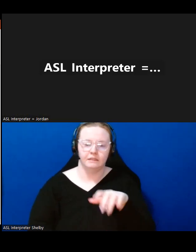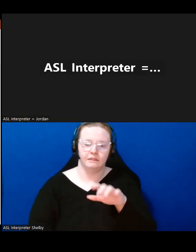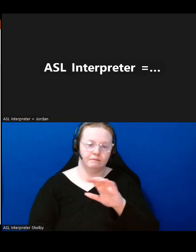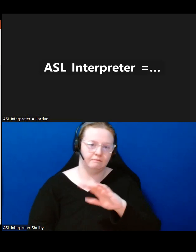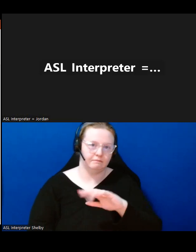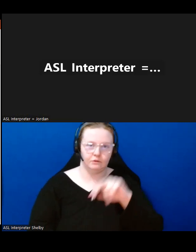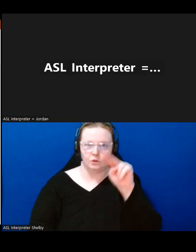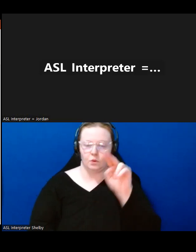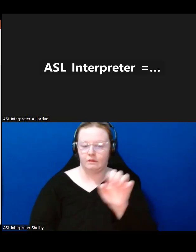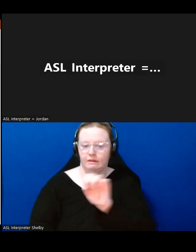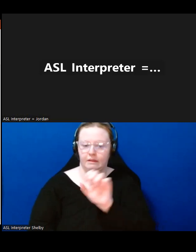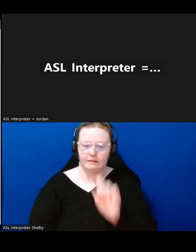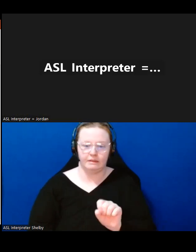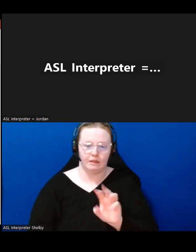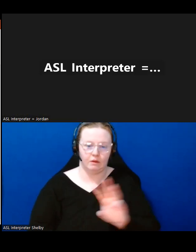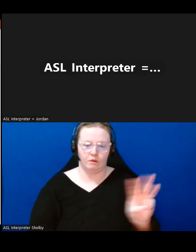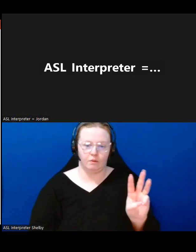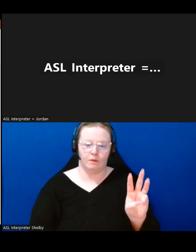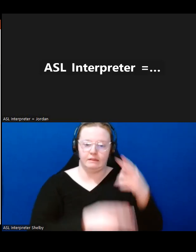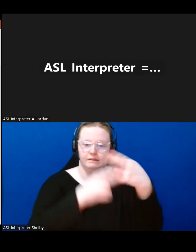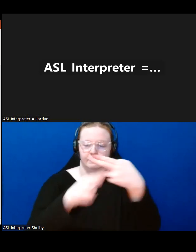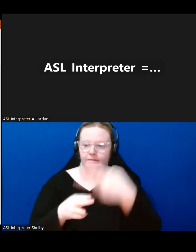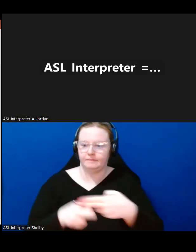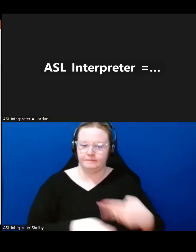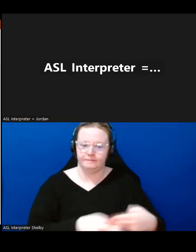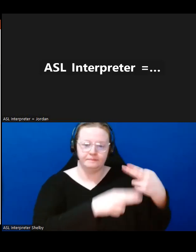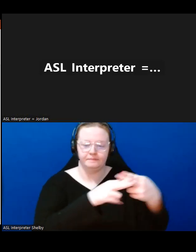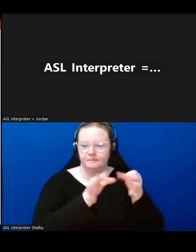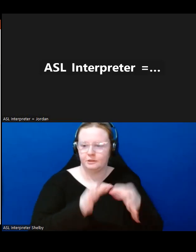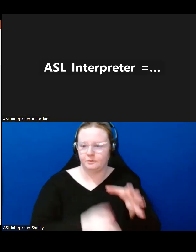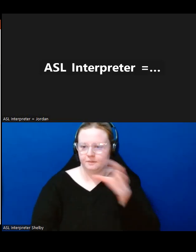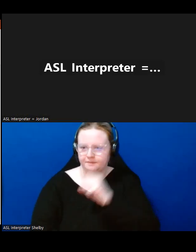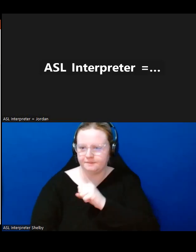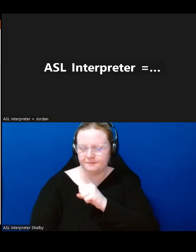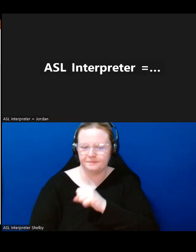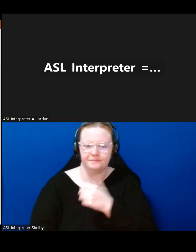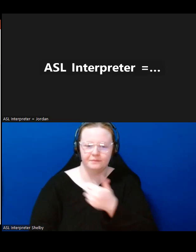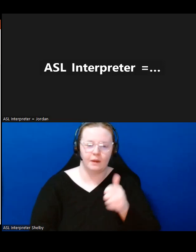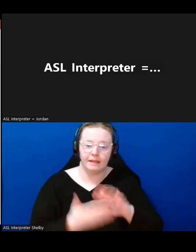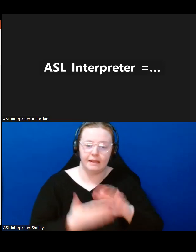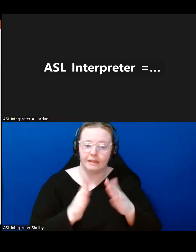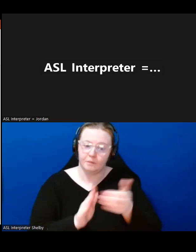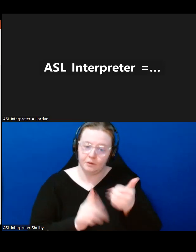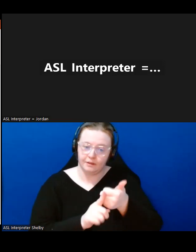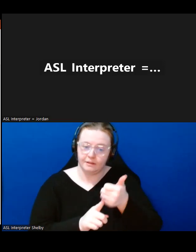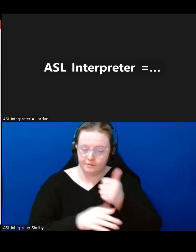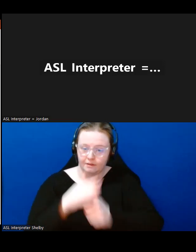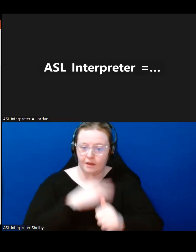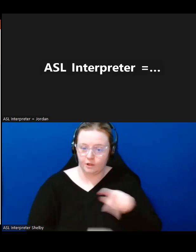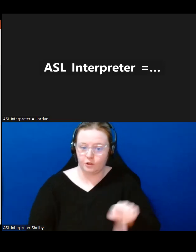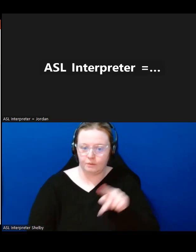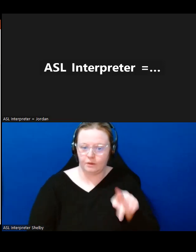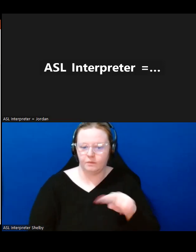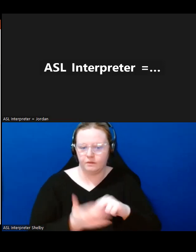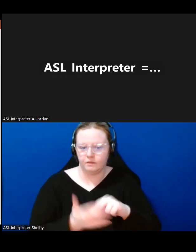the west. And as I said, all points in between. So any communities that fall within that purple area, you're with Central